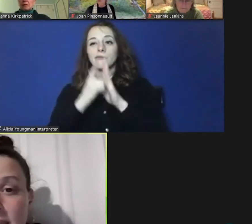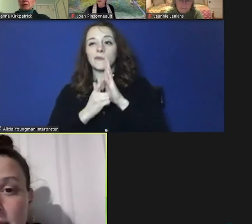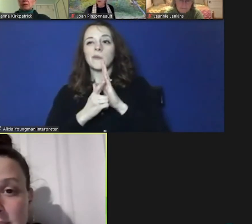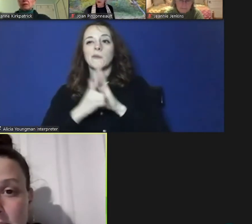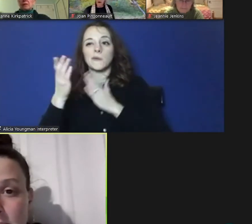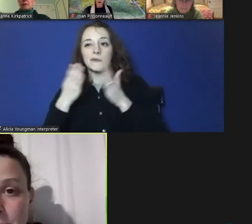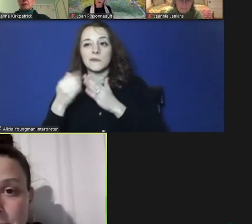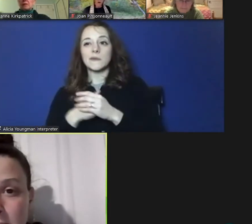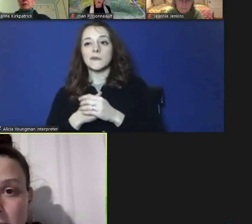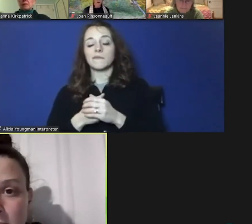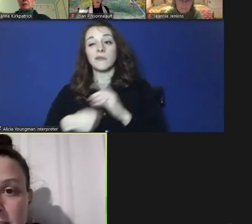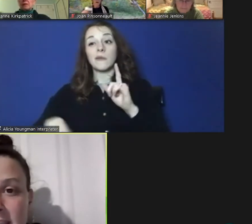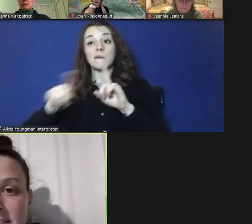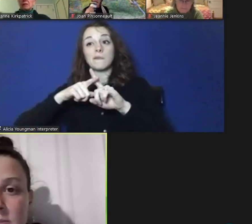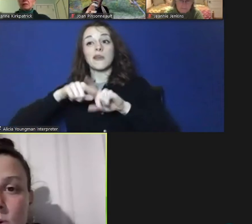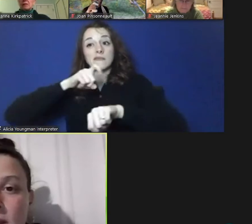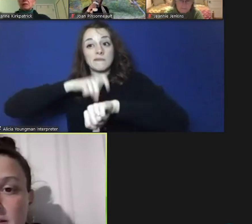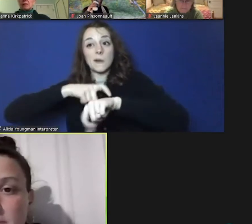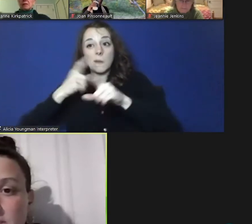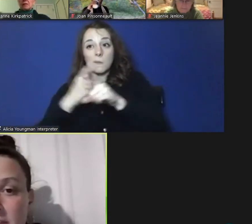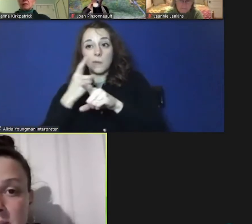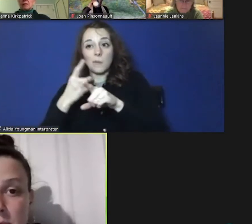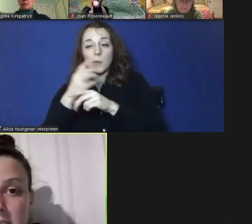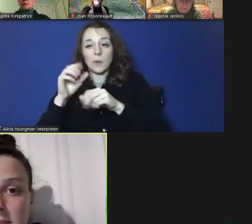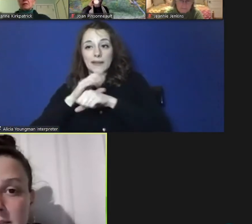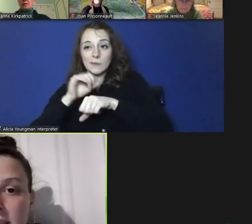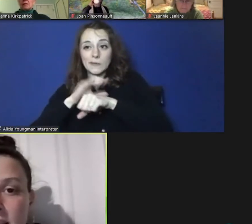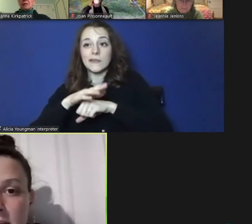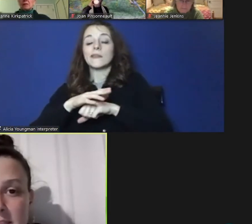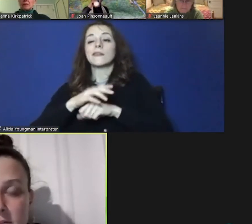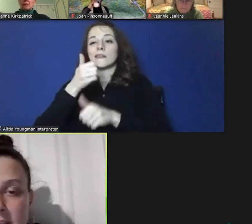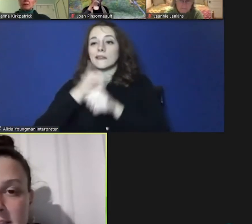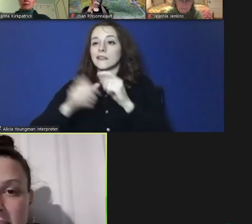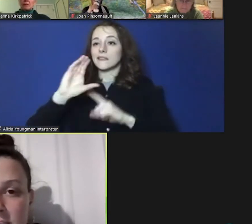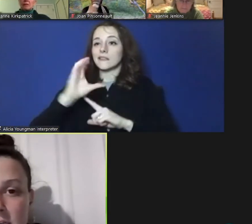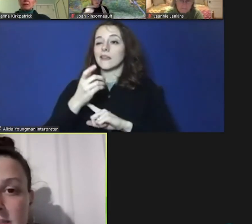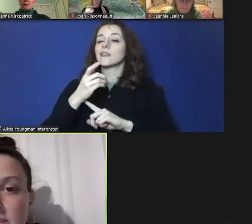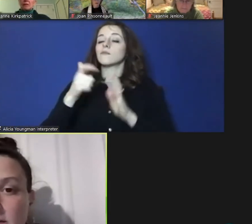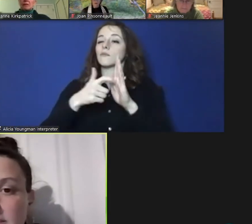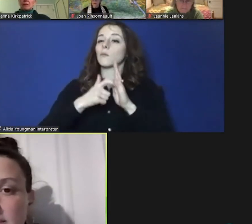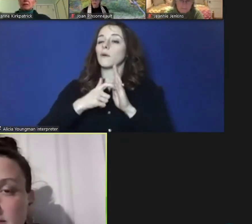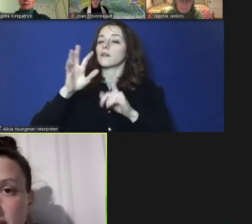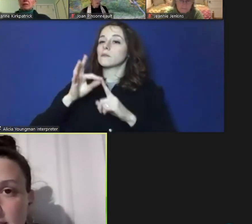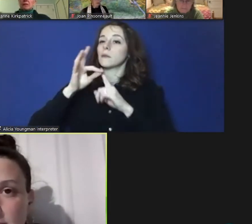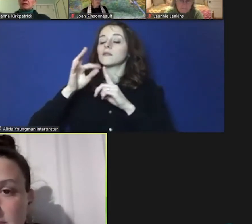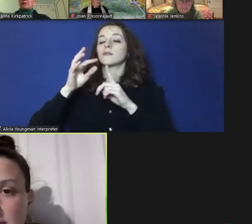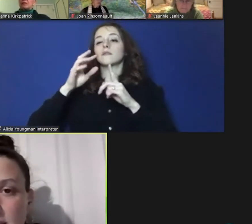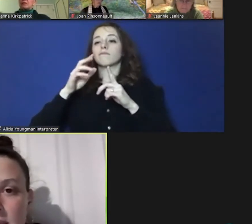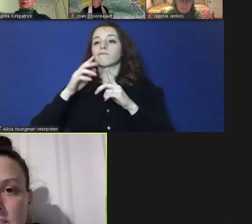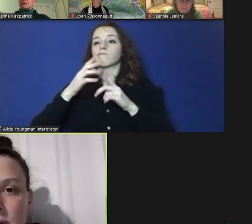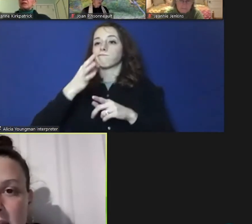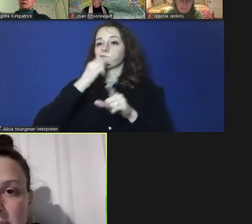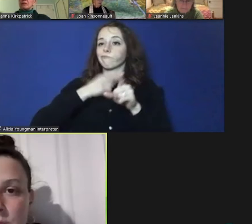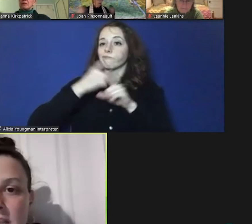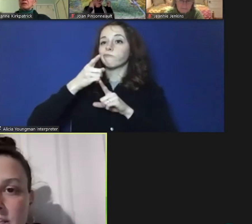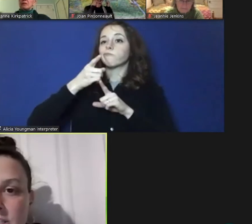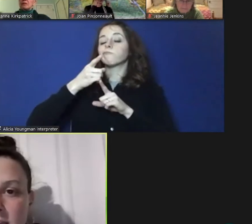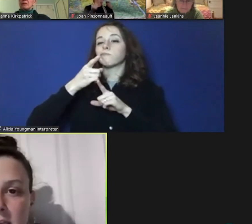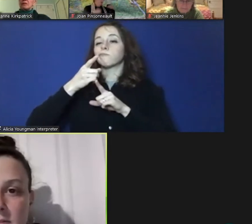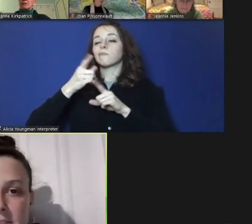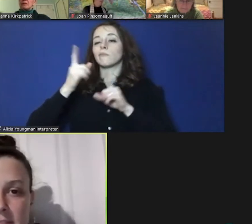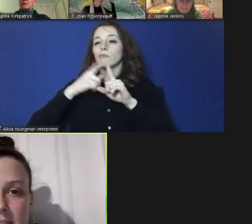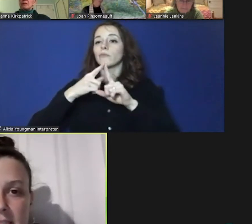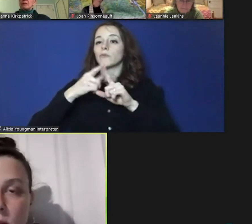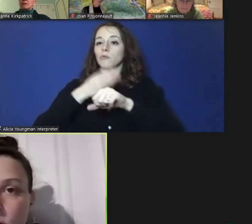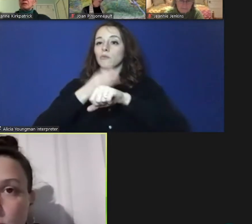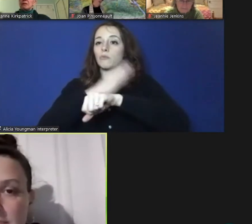timely and effective counseling. These cases require special expertise in the areas of investigation and services to victims to enhance